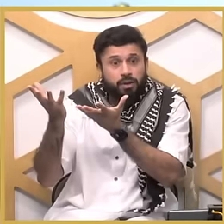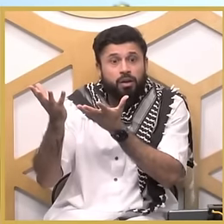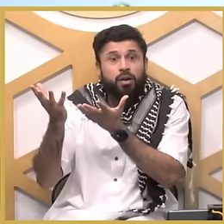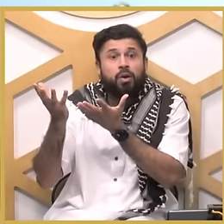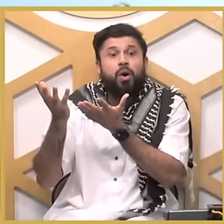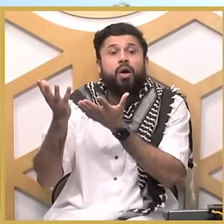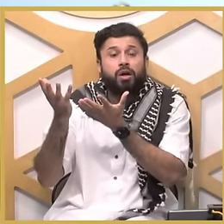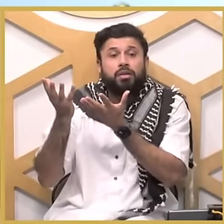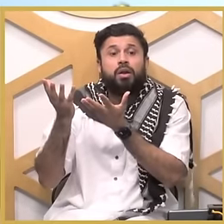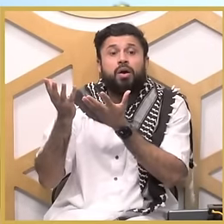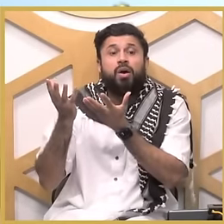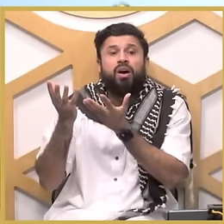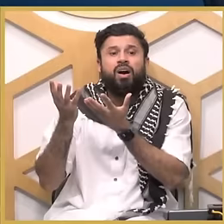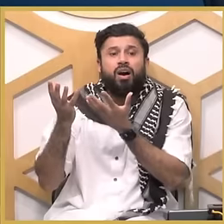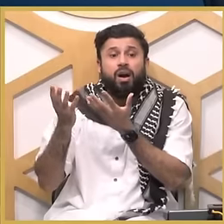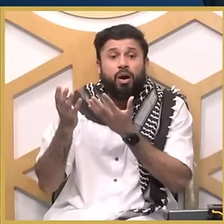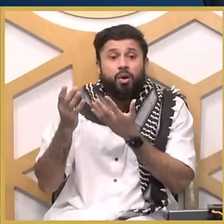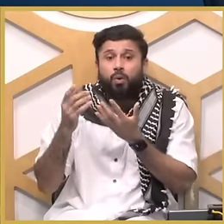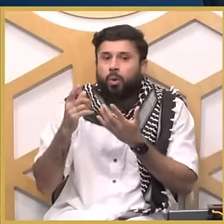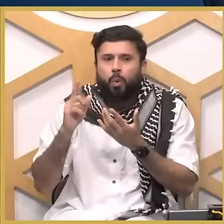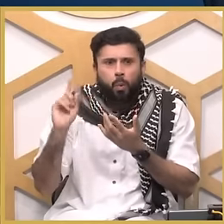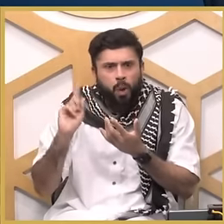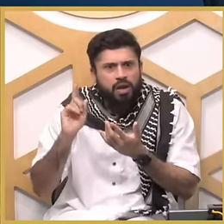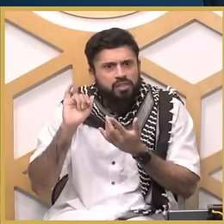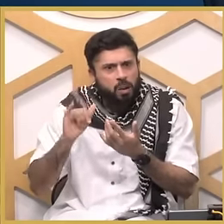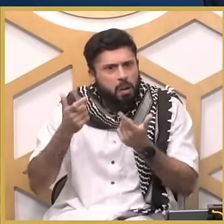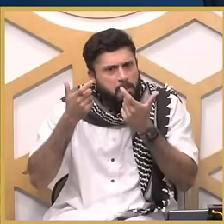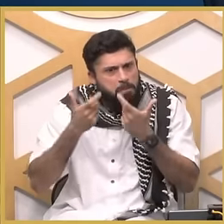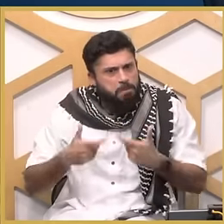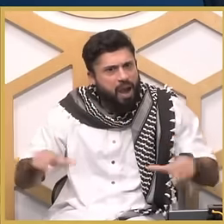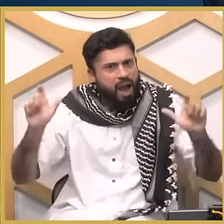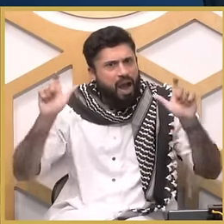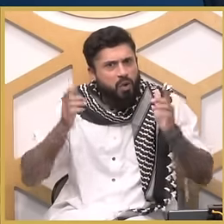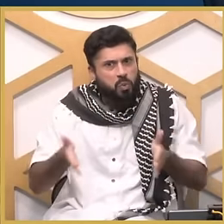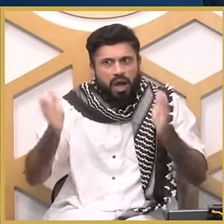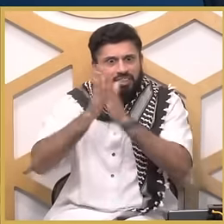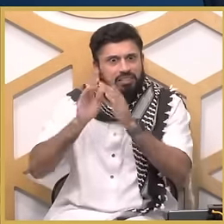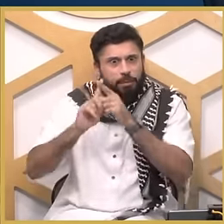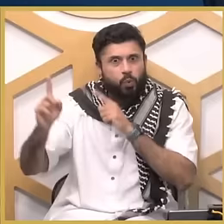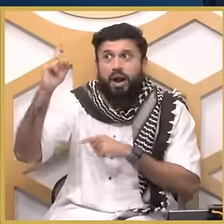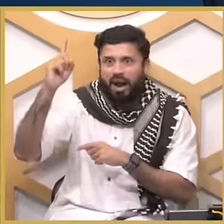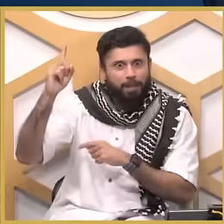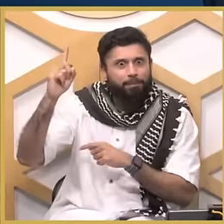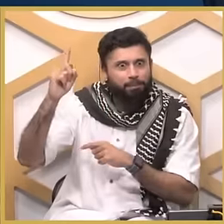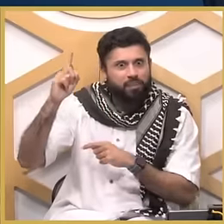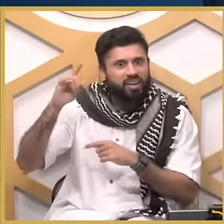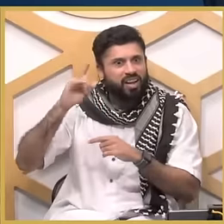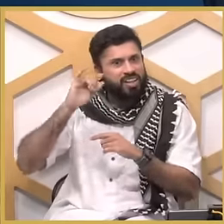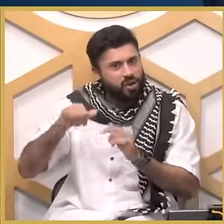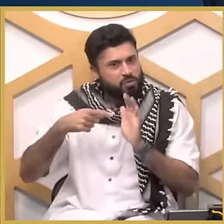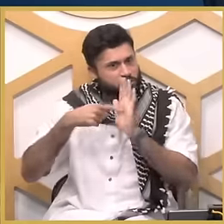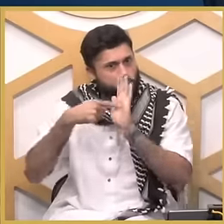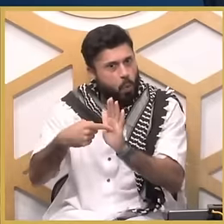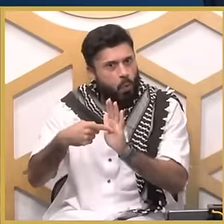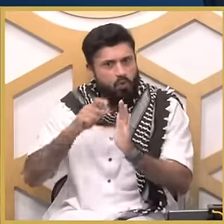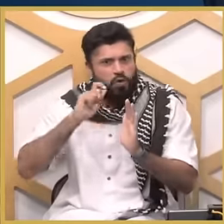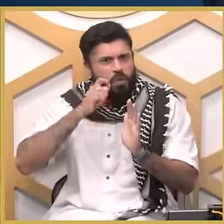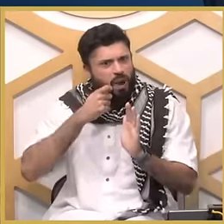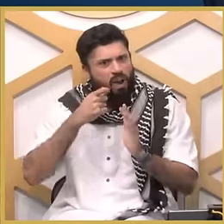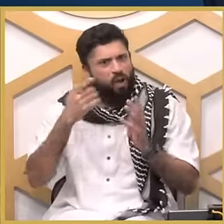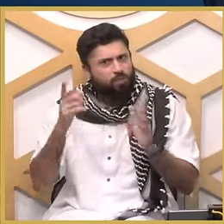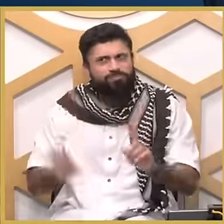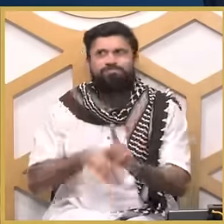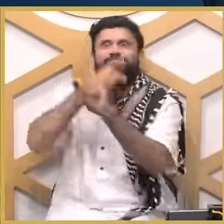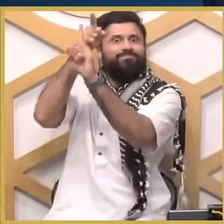you. Ta'ala. I'll just want to mention something important before we go to the question, inshallah ta'ala. He says, as a result of that, when the person is out of the realm of